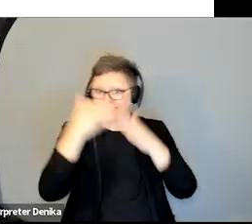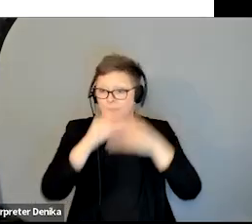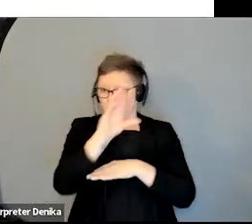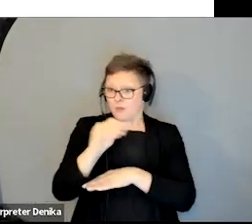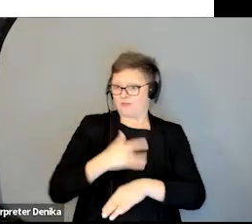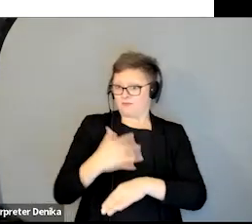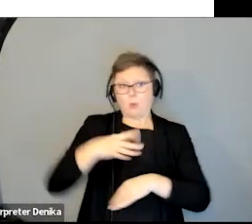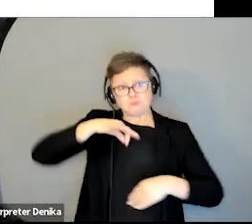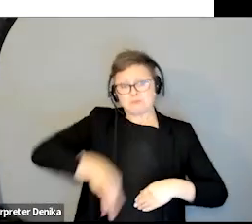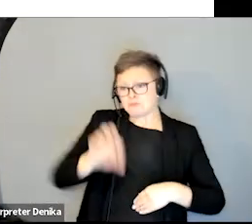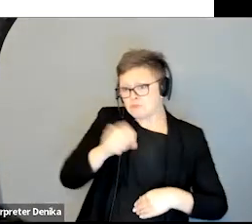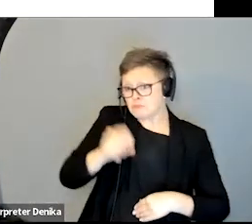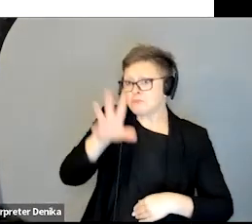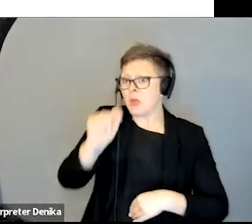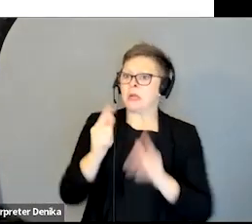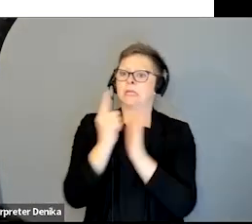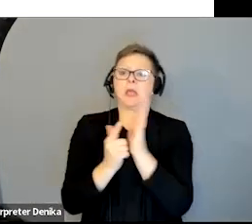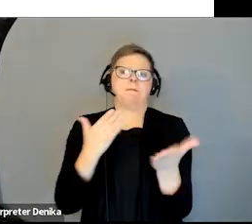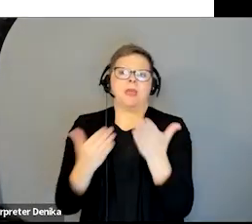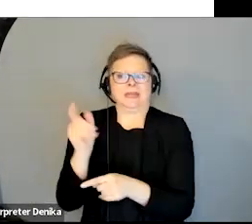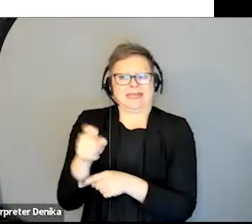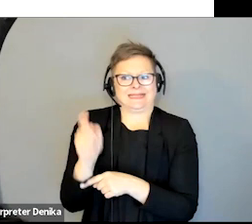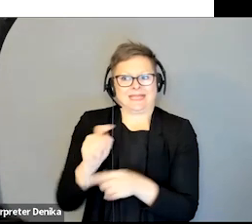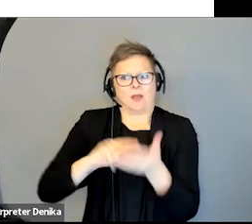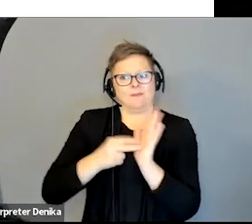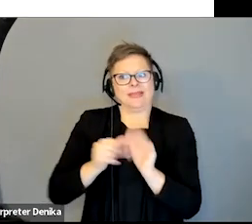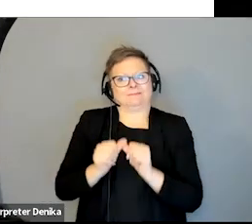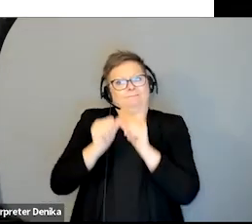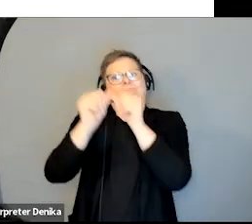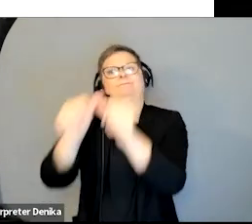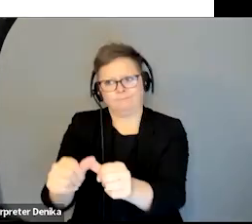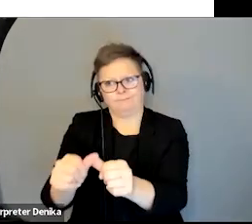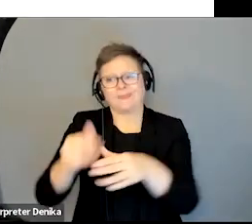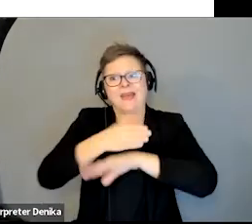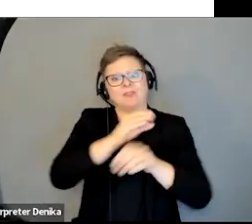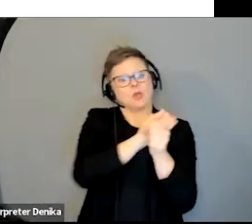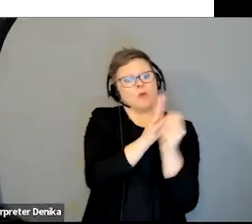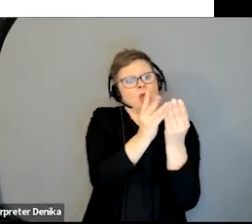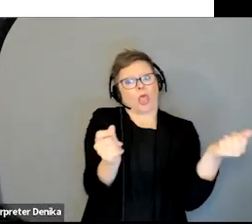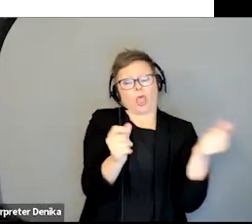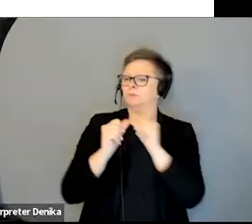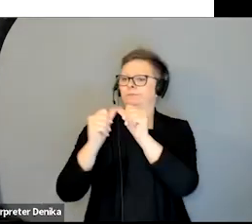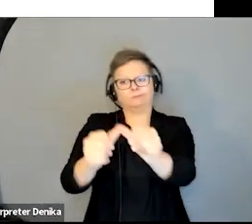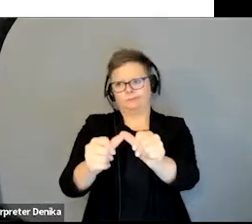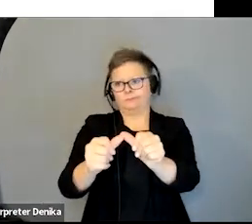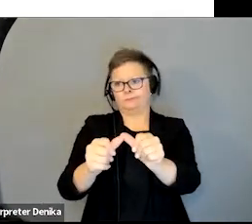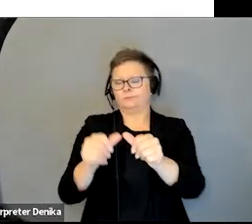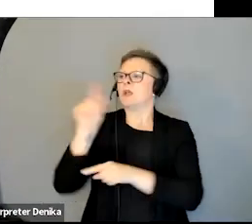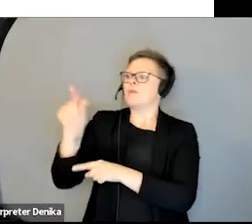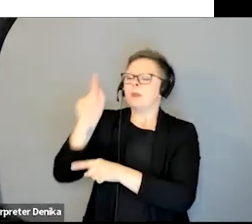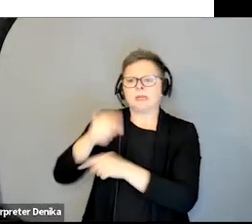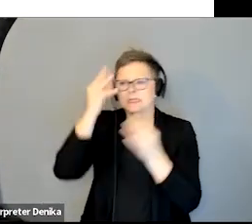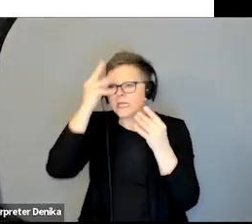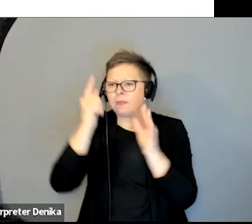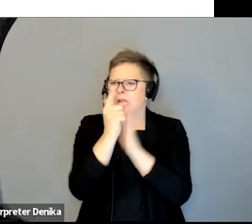benefits, legislation may be necessary to ensure this option remains available post-pandemic. They recommend that governments consider legislation